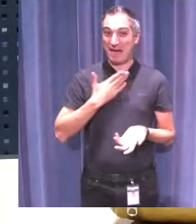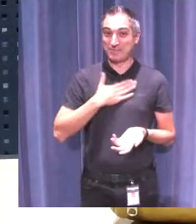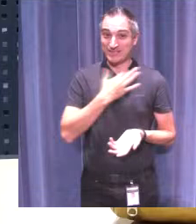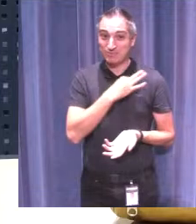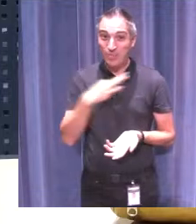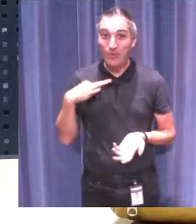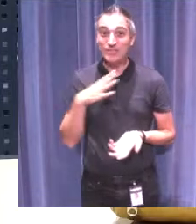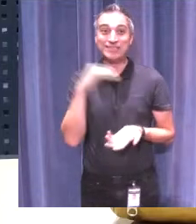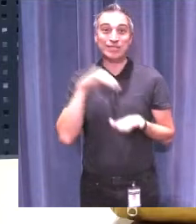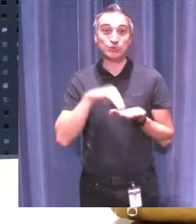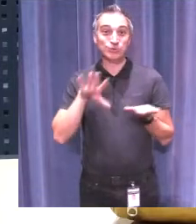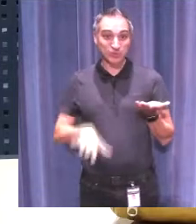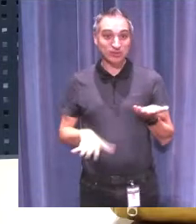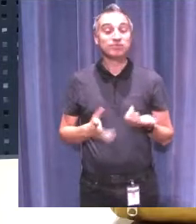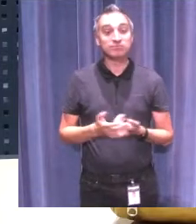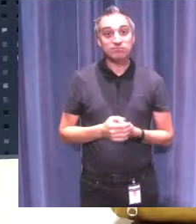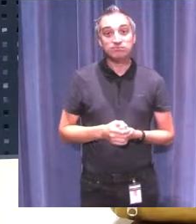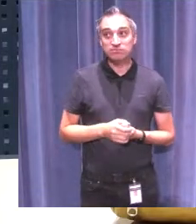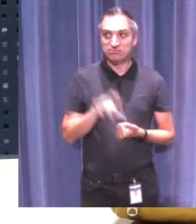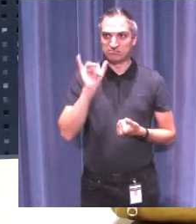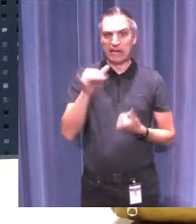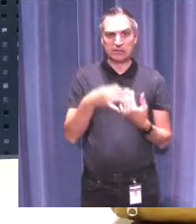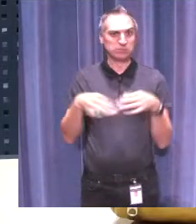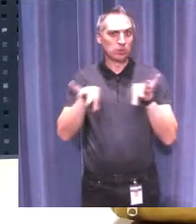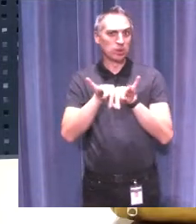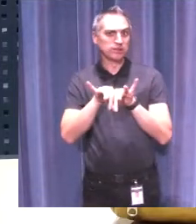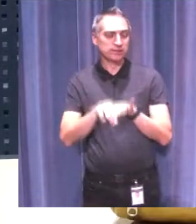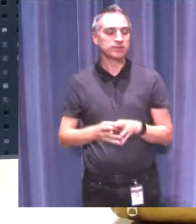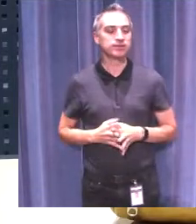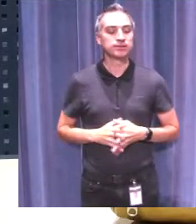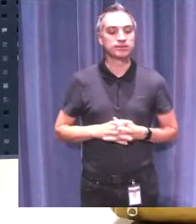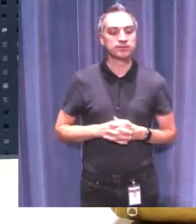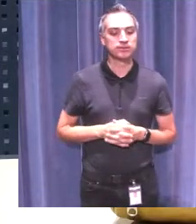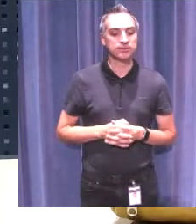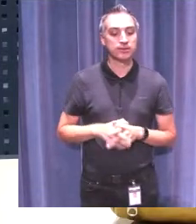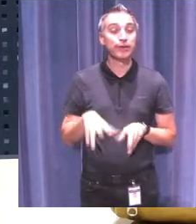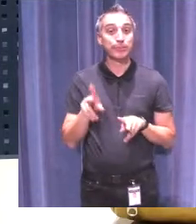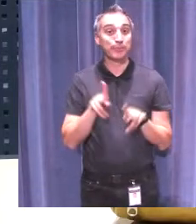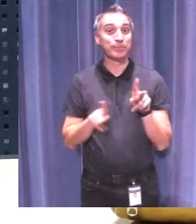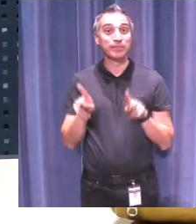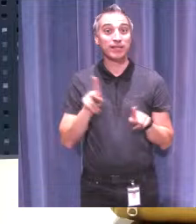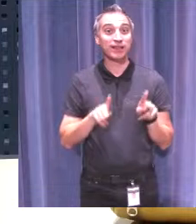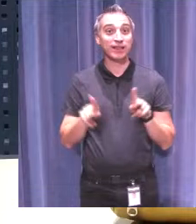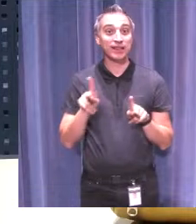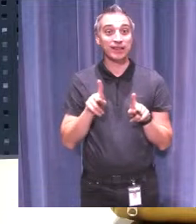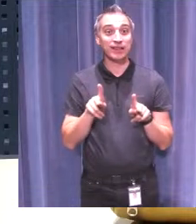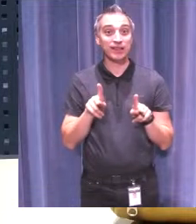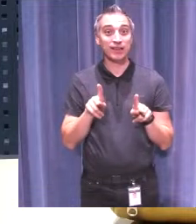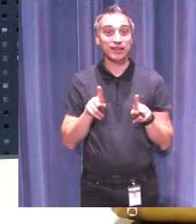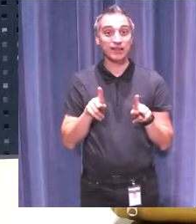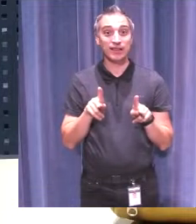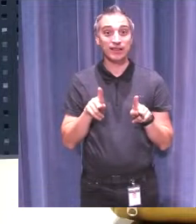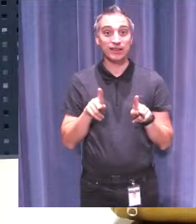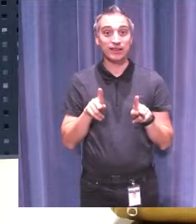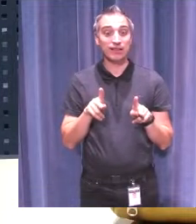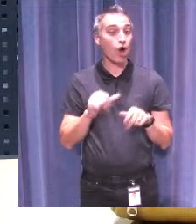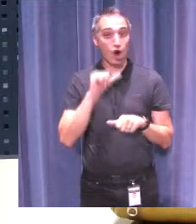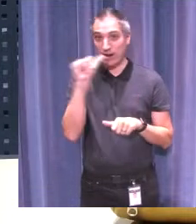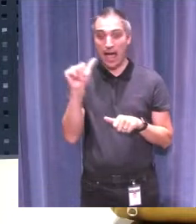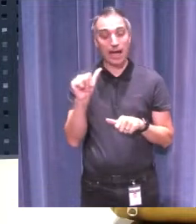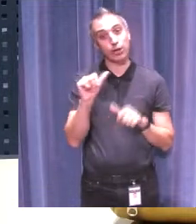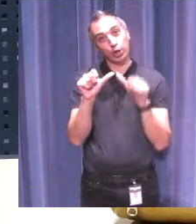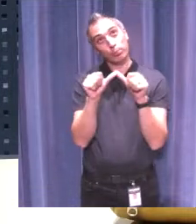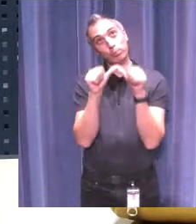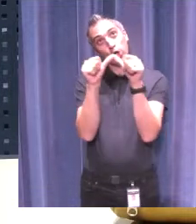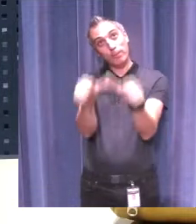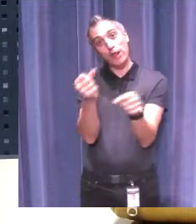students. That counts for quite a bit. That people aren't just on their permanent coffee break,